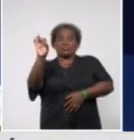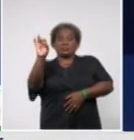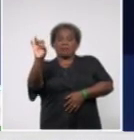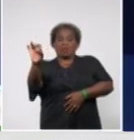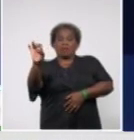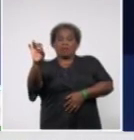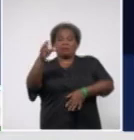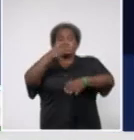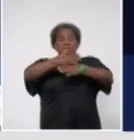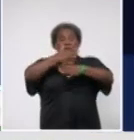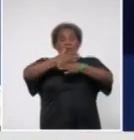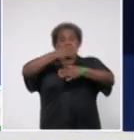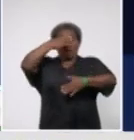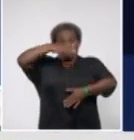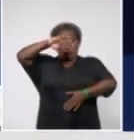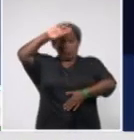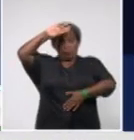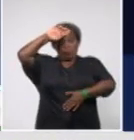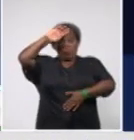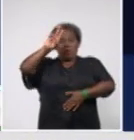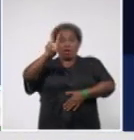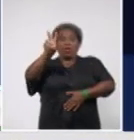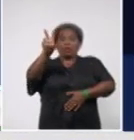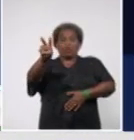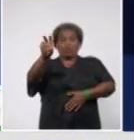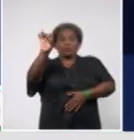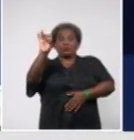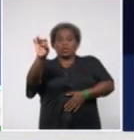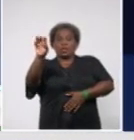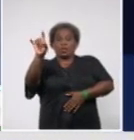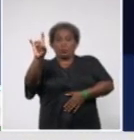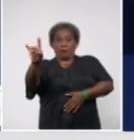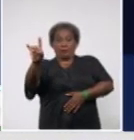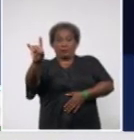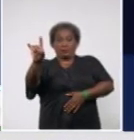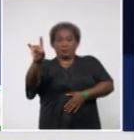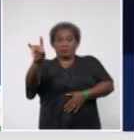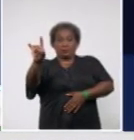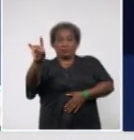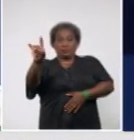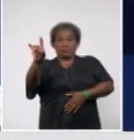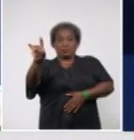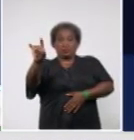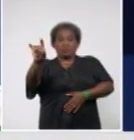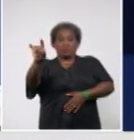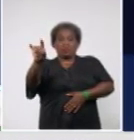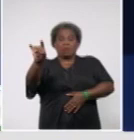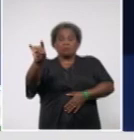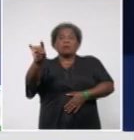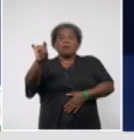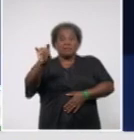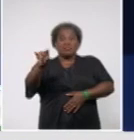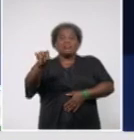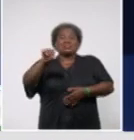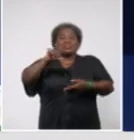950 in Havana's Hygiene, Epidemiology and Microbiology Center,